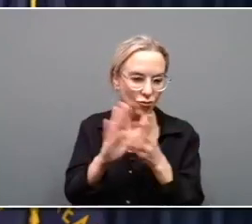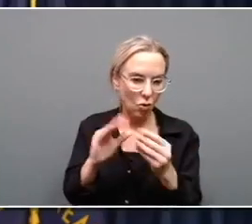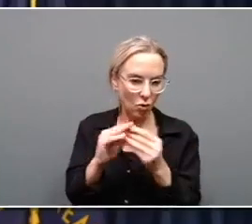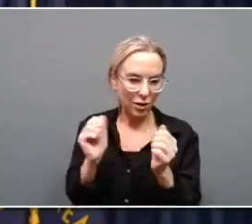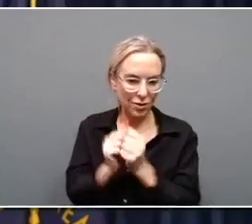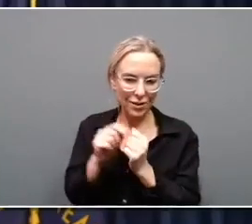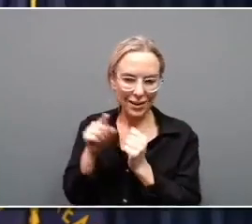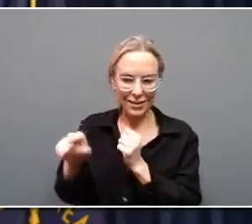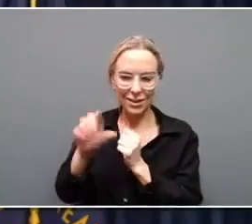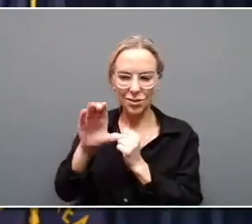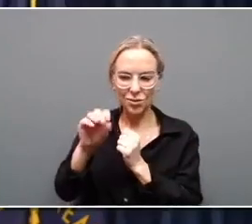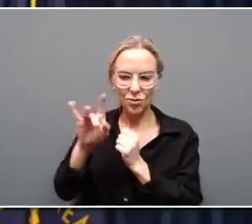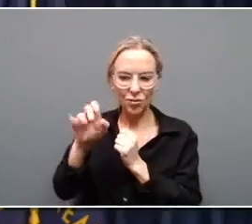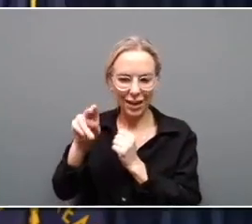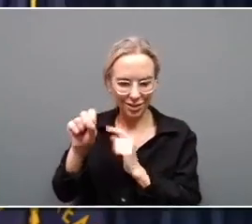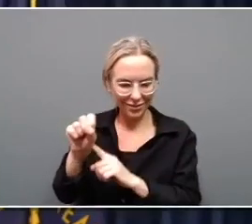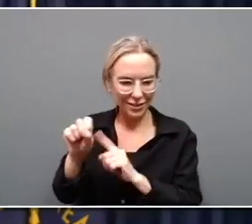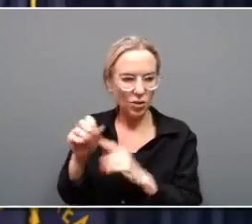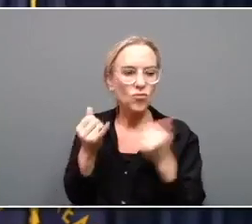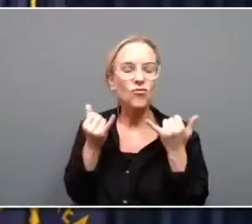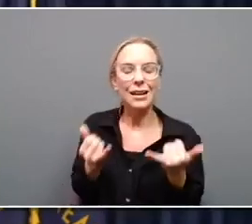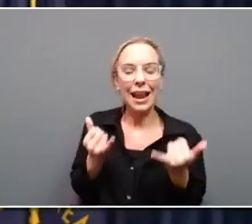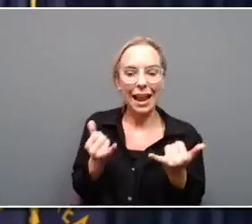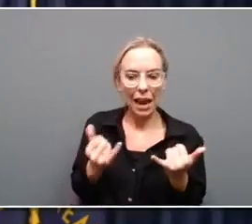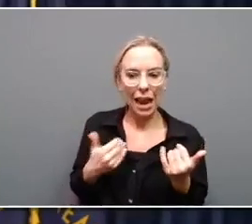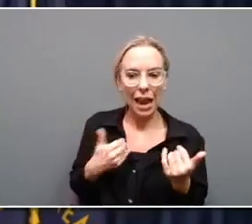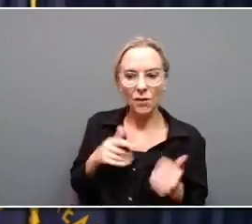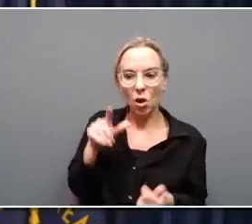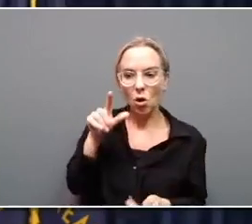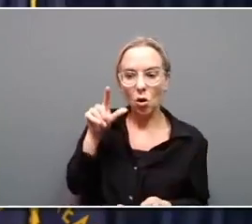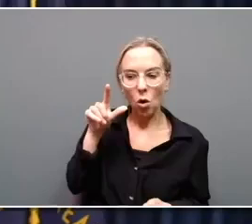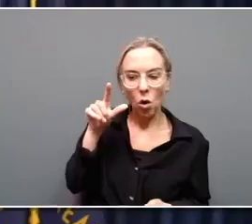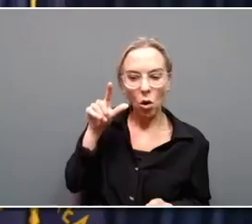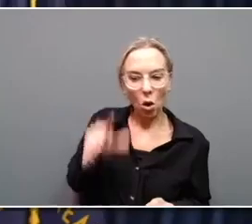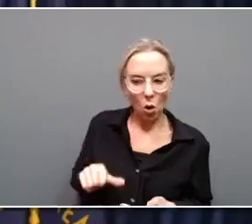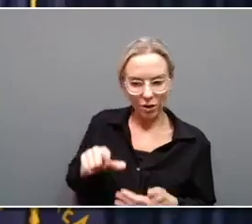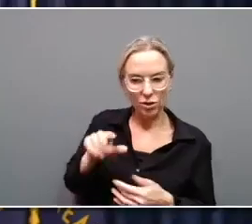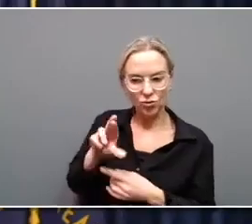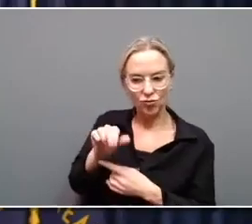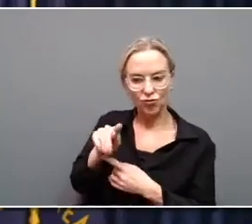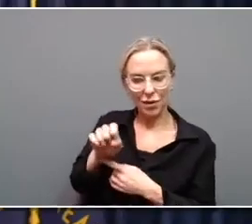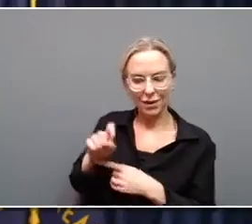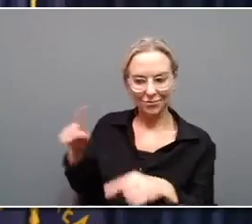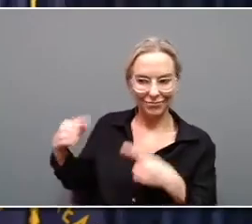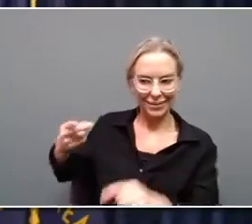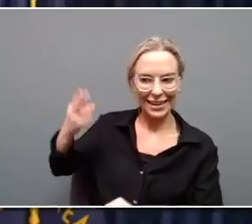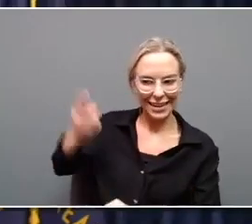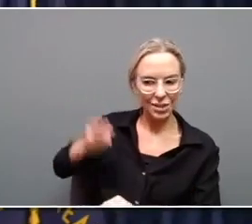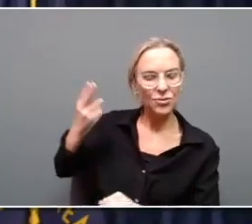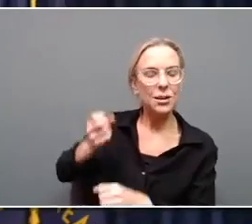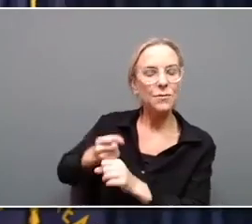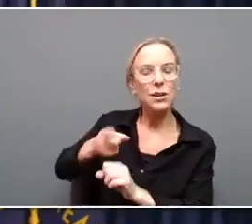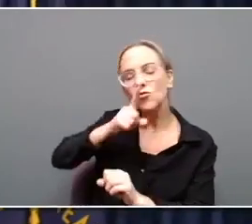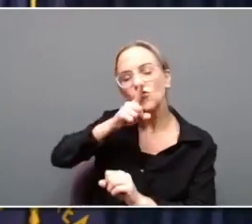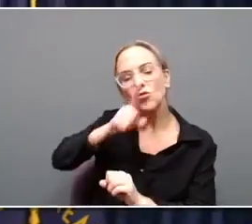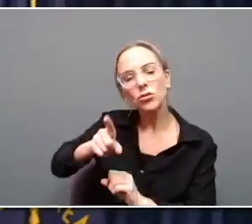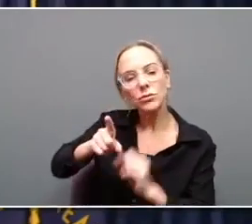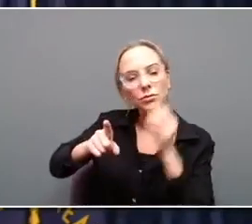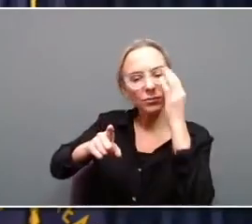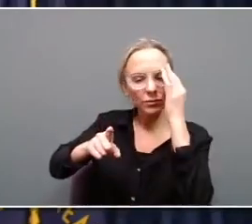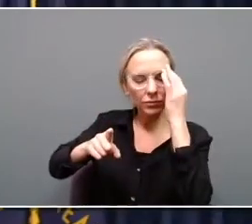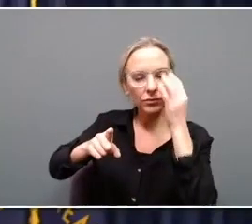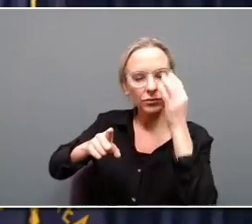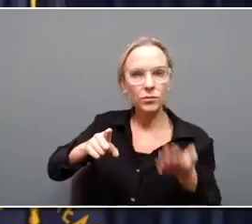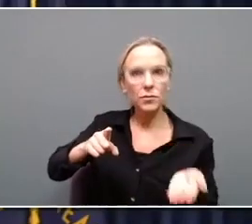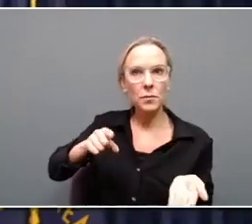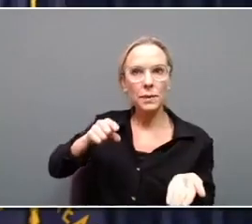recidivism. Right now having the lowest recidivism rate in our history, we need to make sure that comes